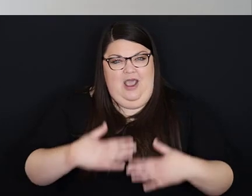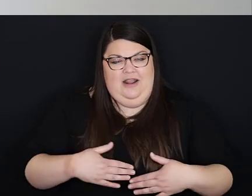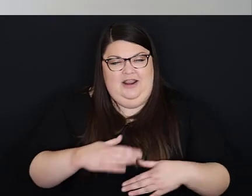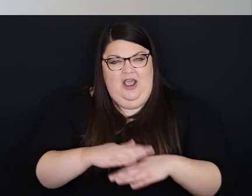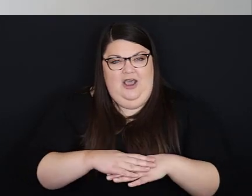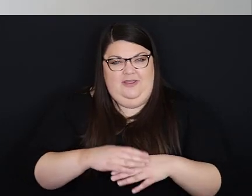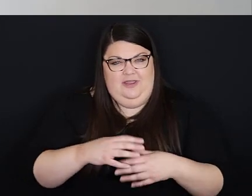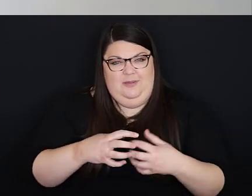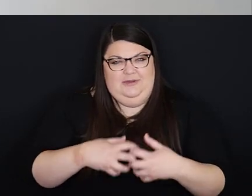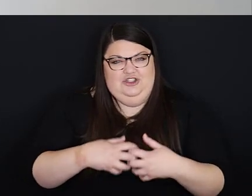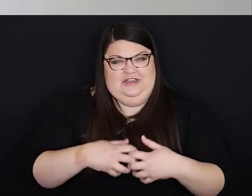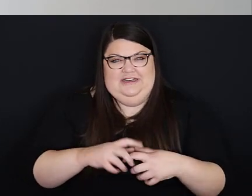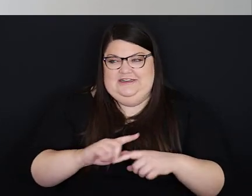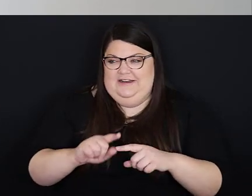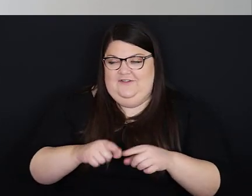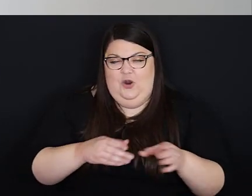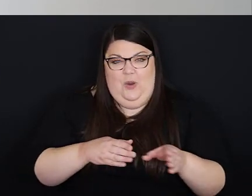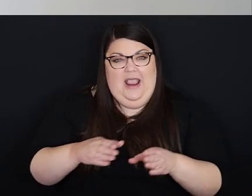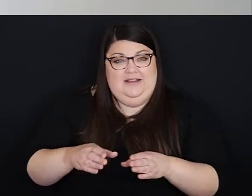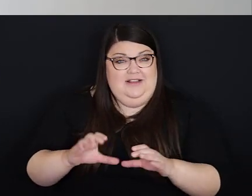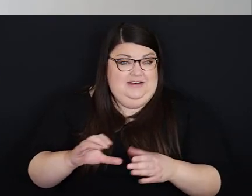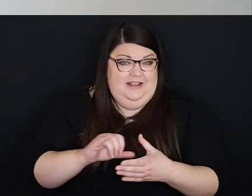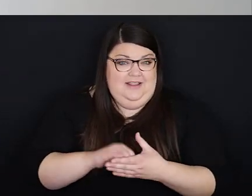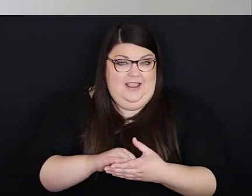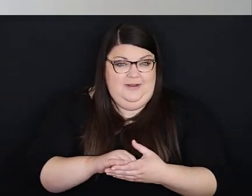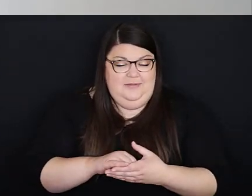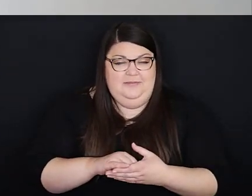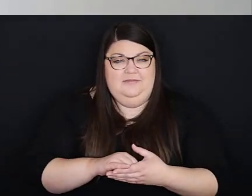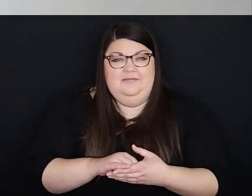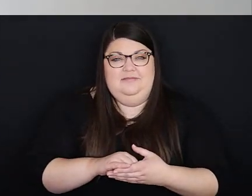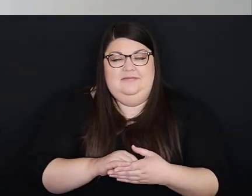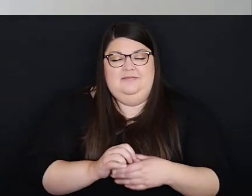the machine in different ways, which I did.